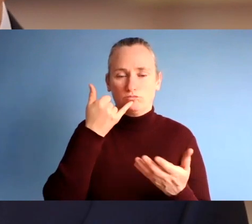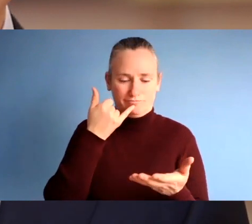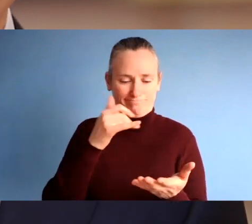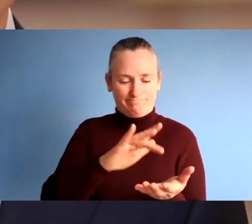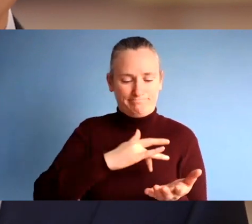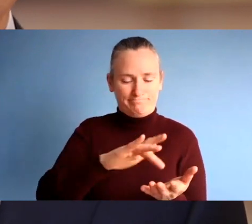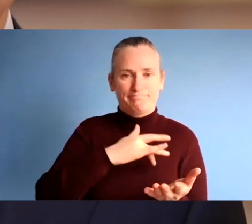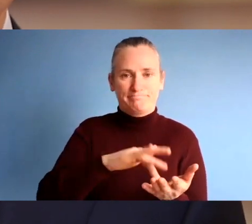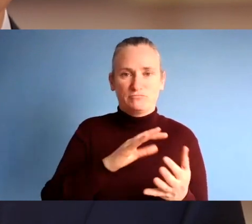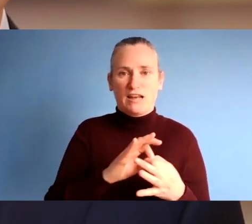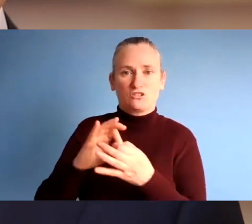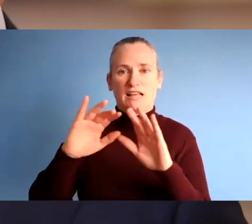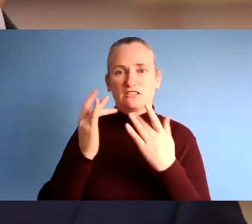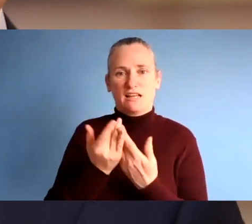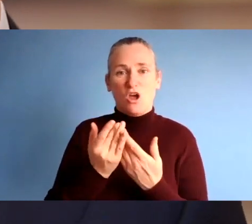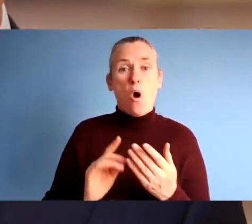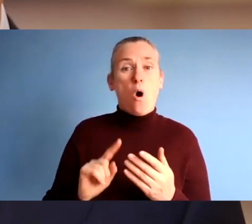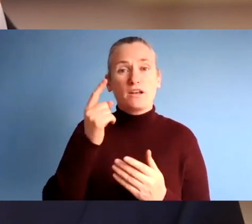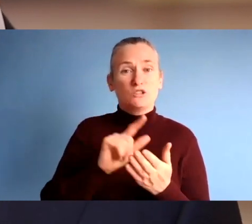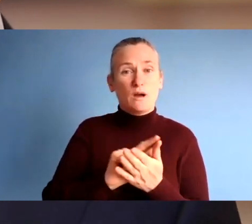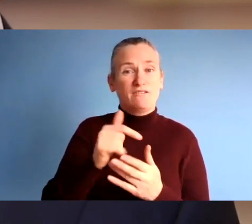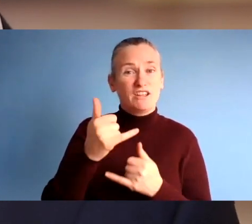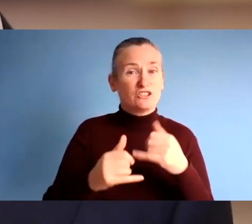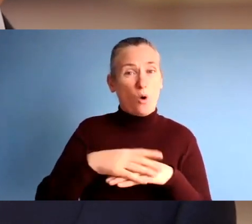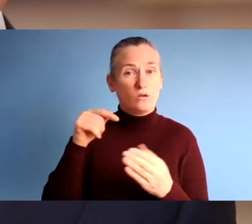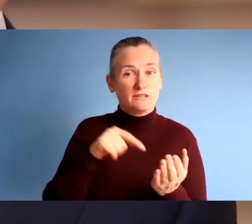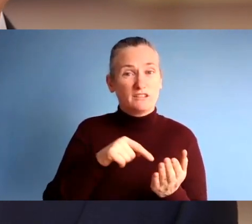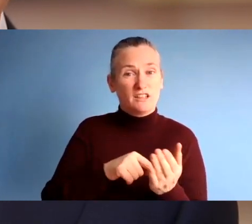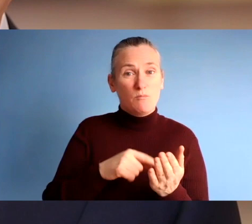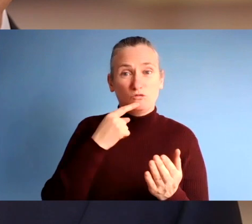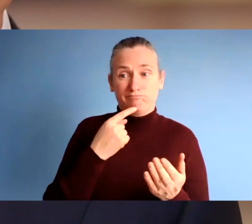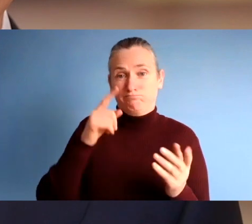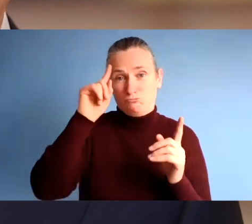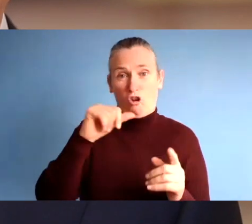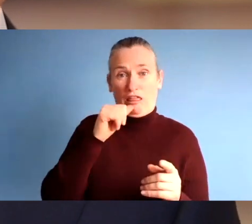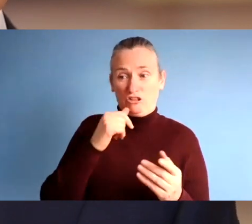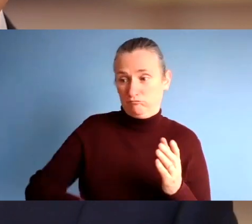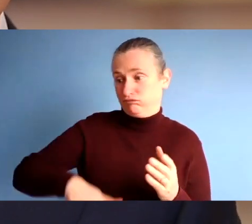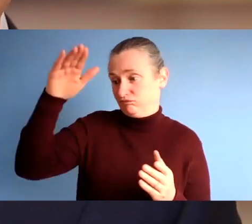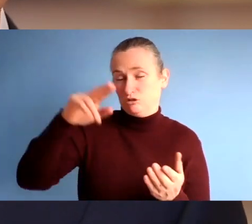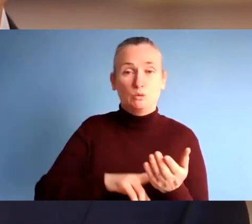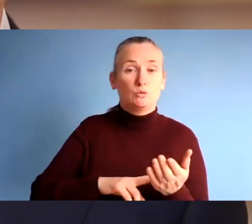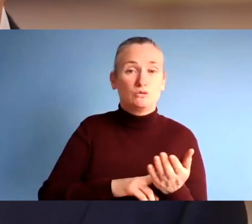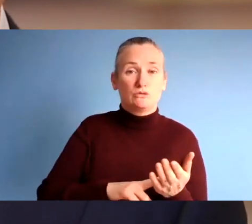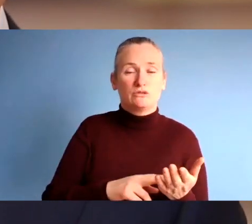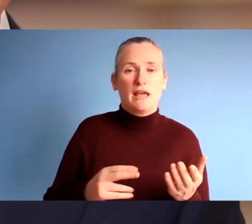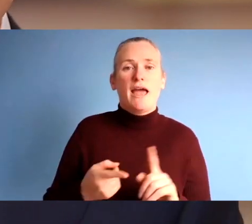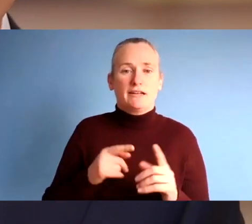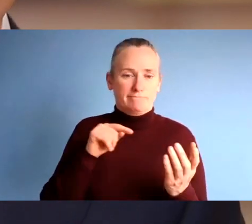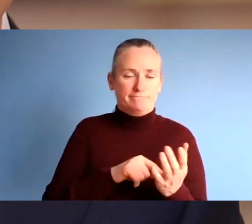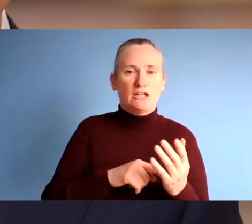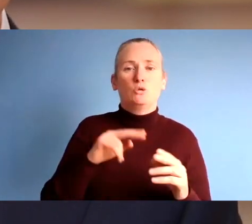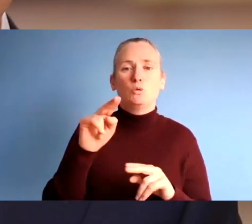It's only 12 years old, but you've grown up knowing nothing else but using it. And with it and the emerging technologies,